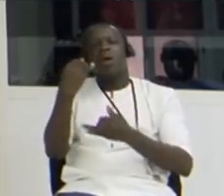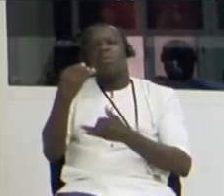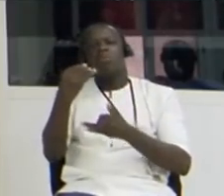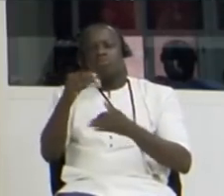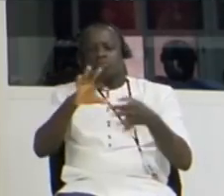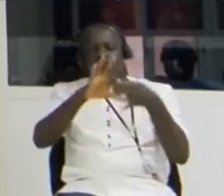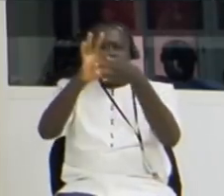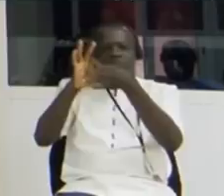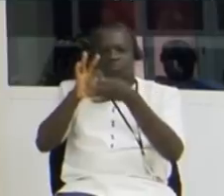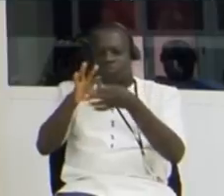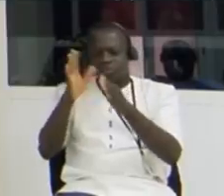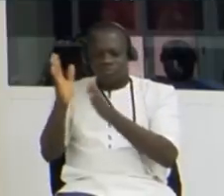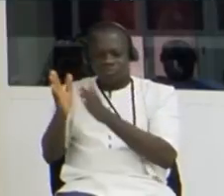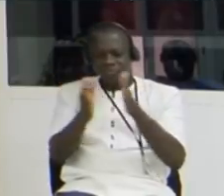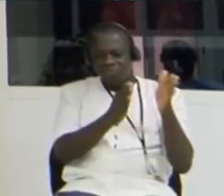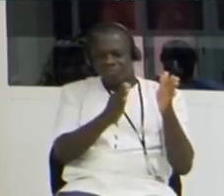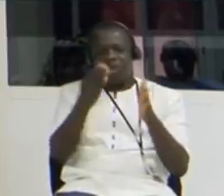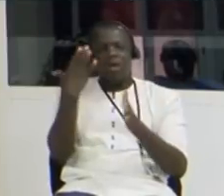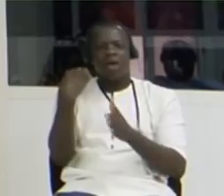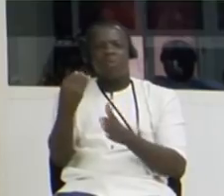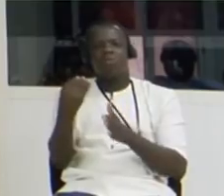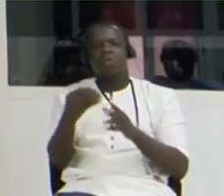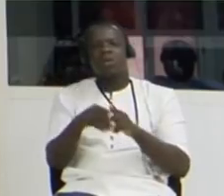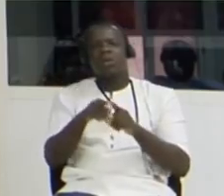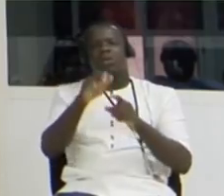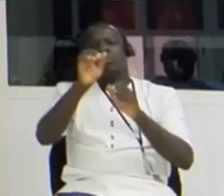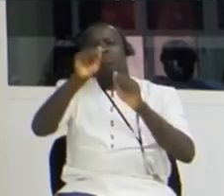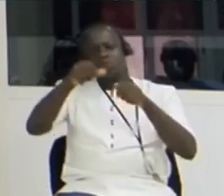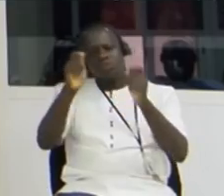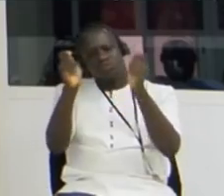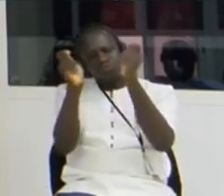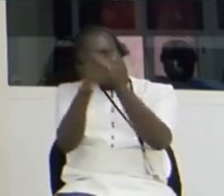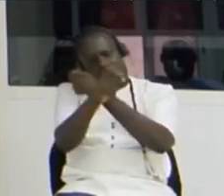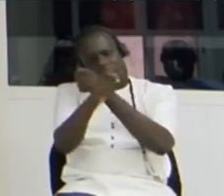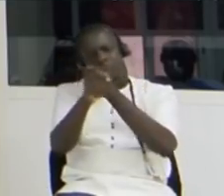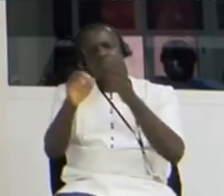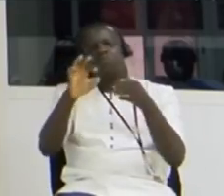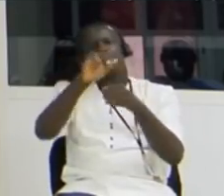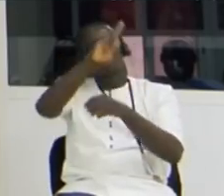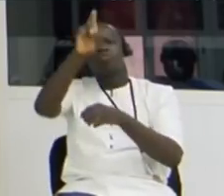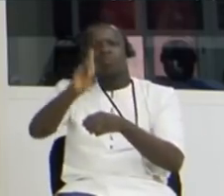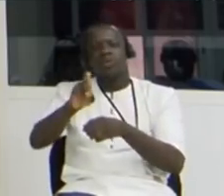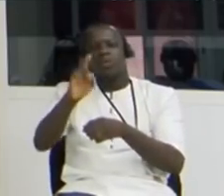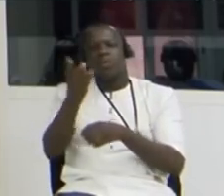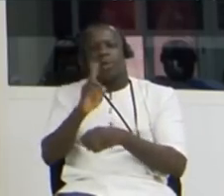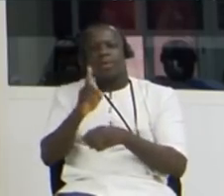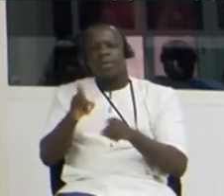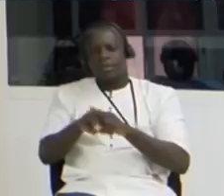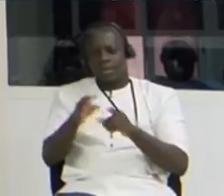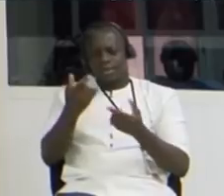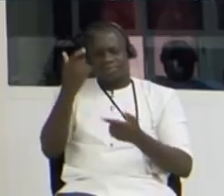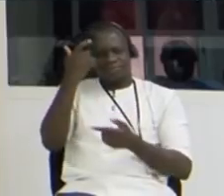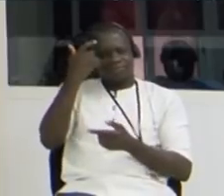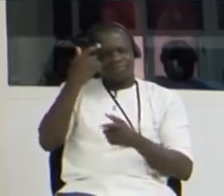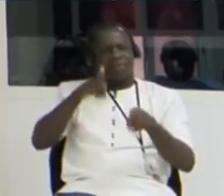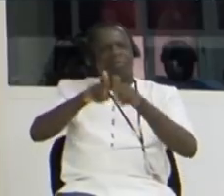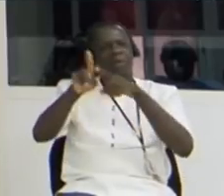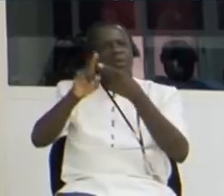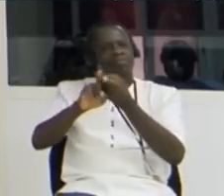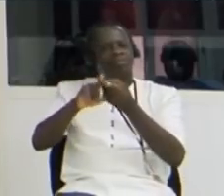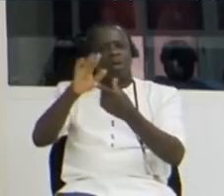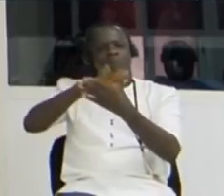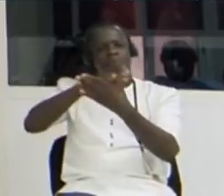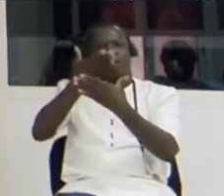organized? Can you reframe the question, please? What was organized? The partnering between your girls